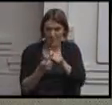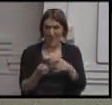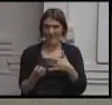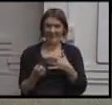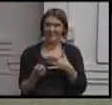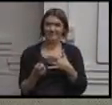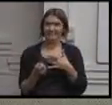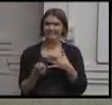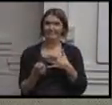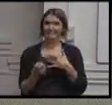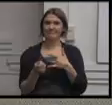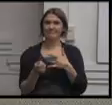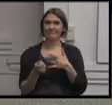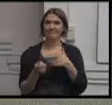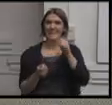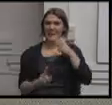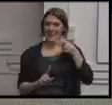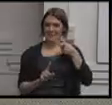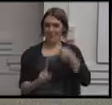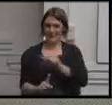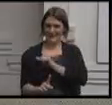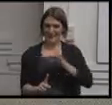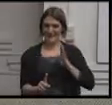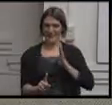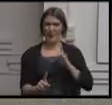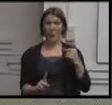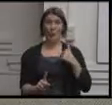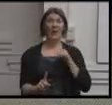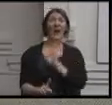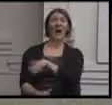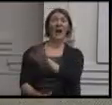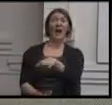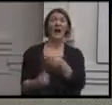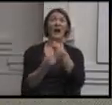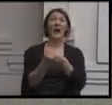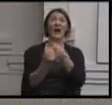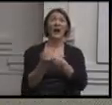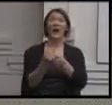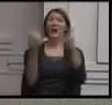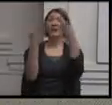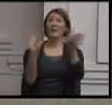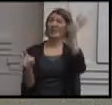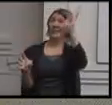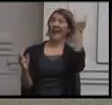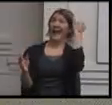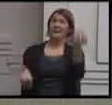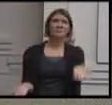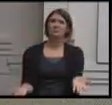think that that's the real role of the select board, to be endorsing a general